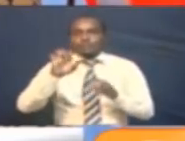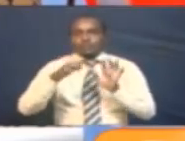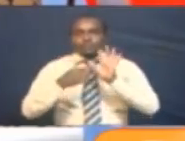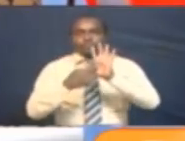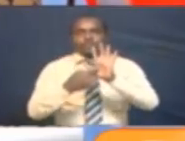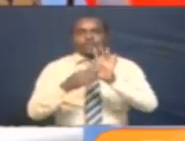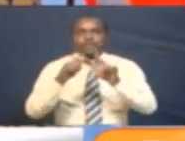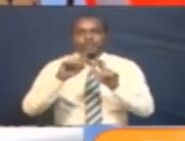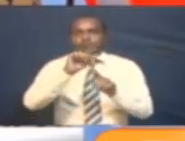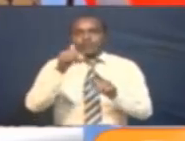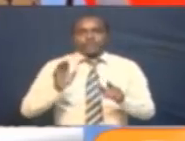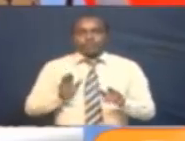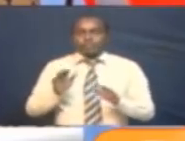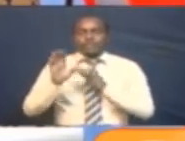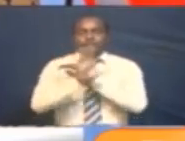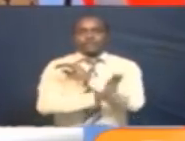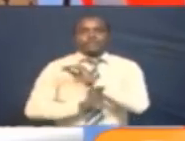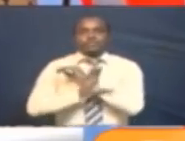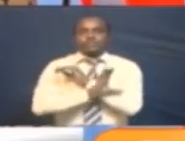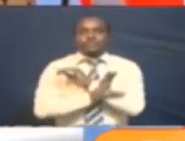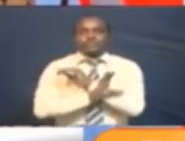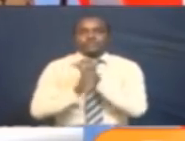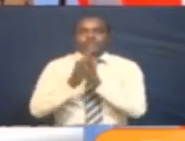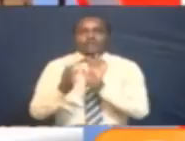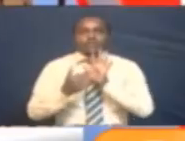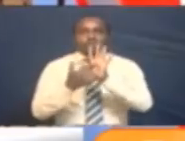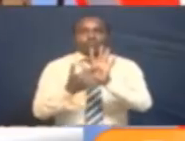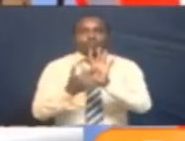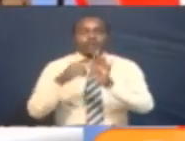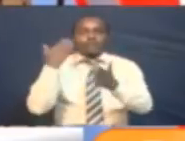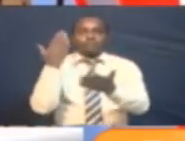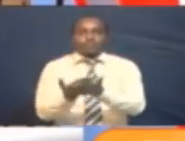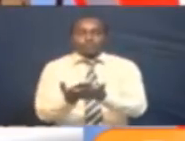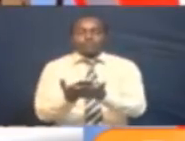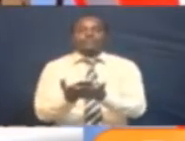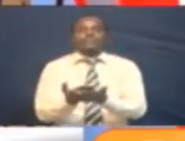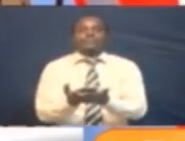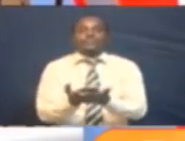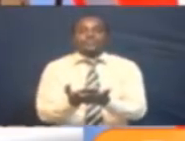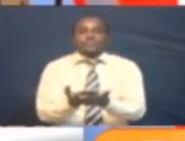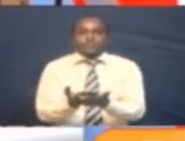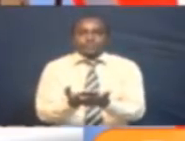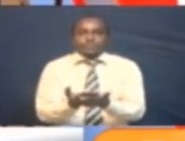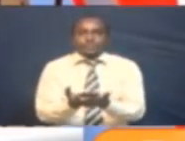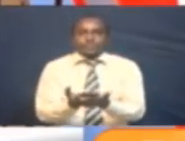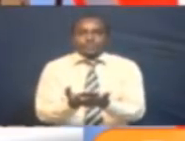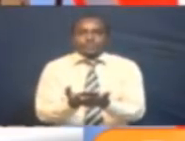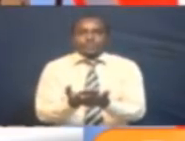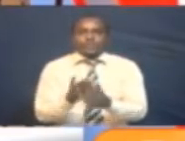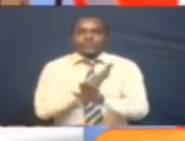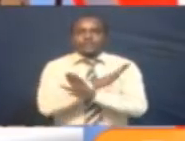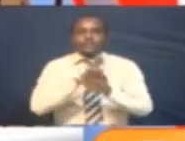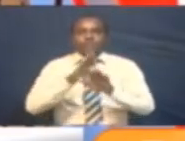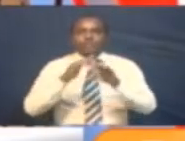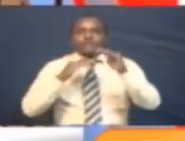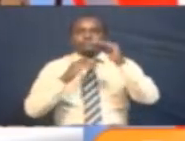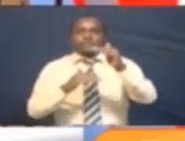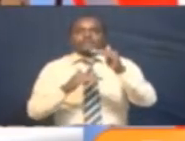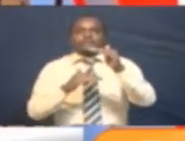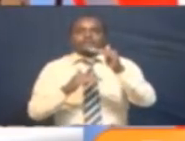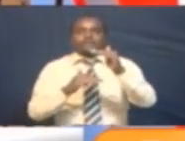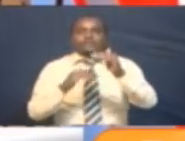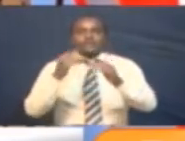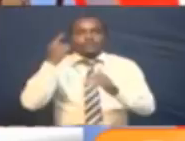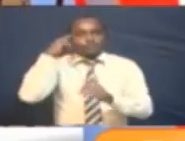to other women in this republic and to show and to prove to them that there is no limits